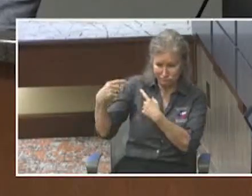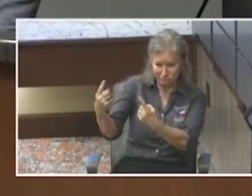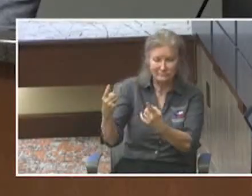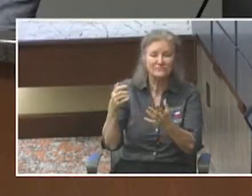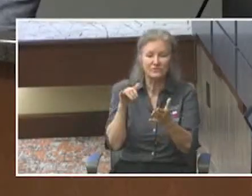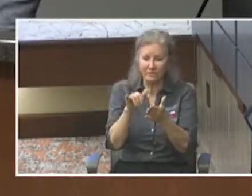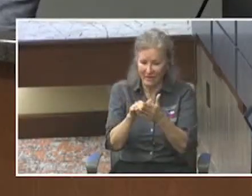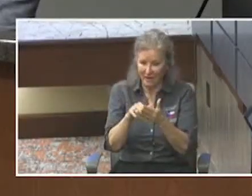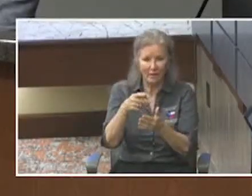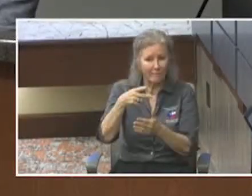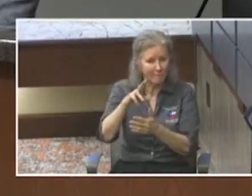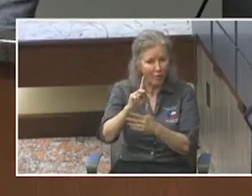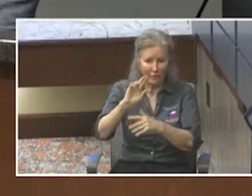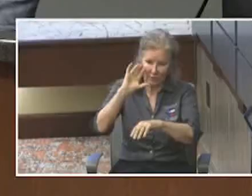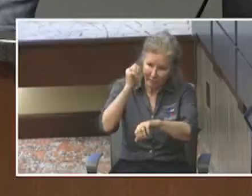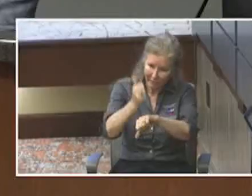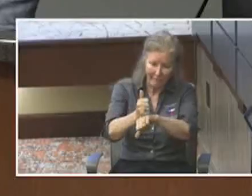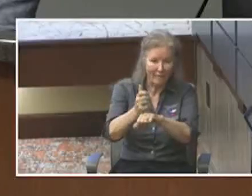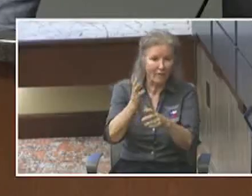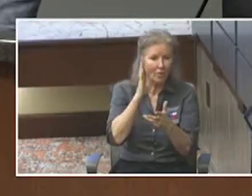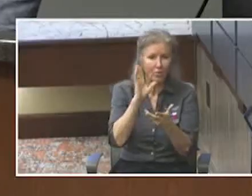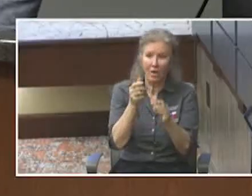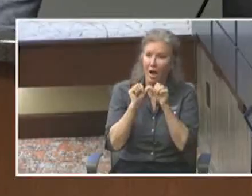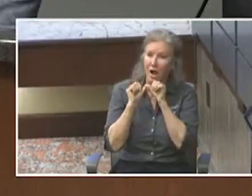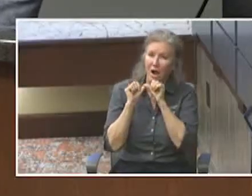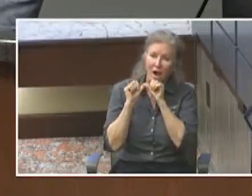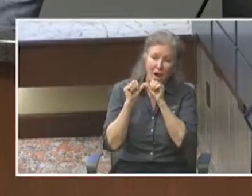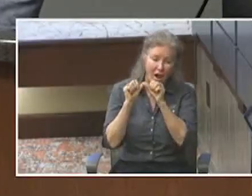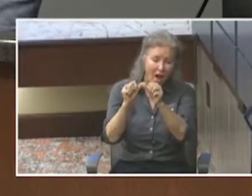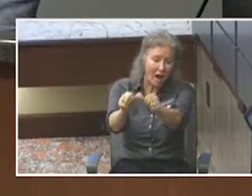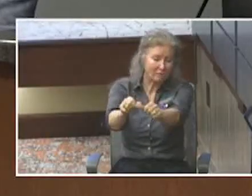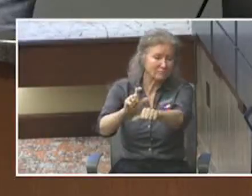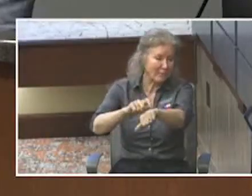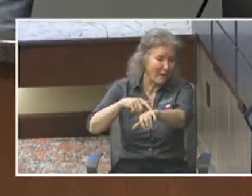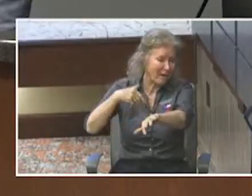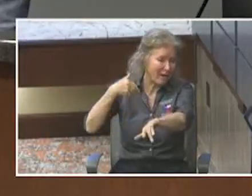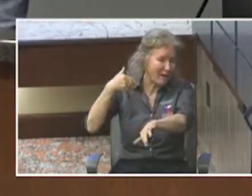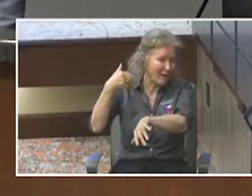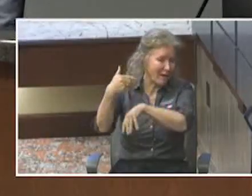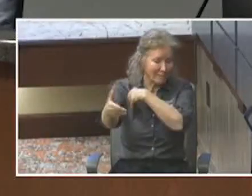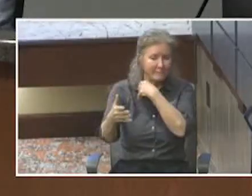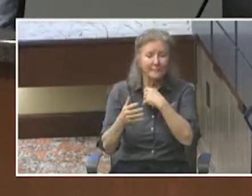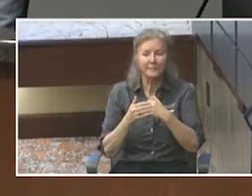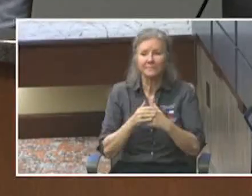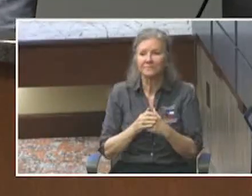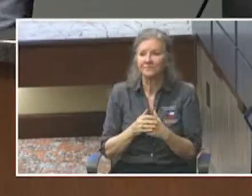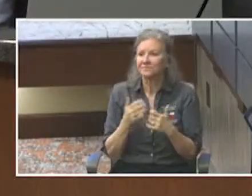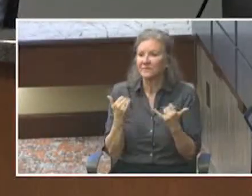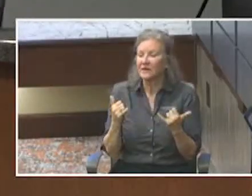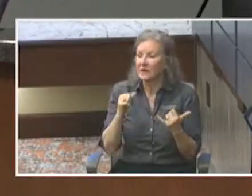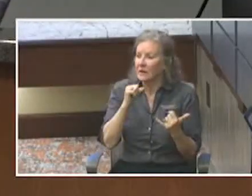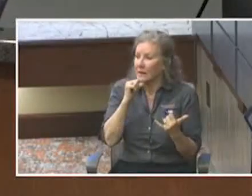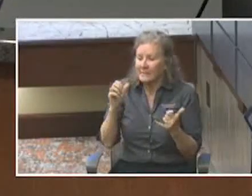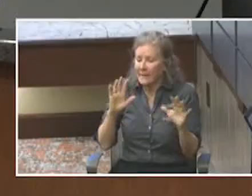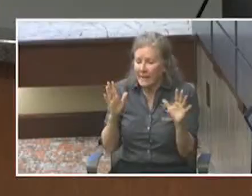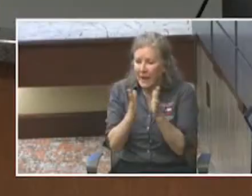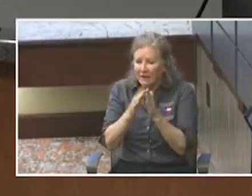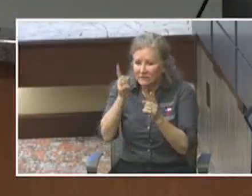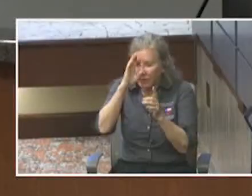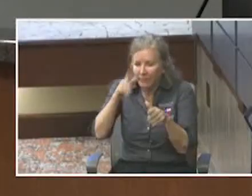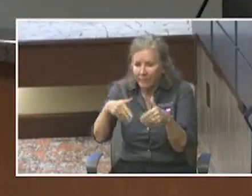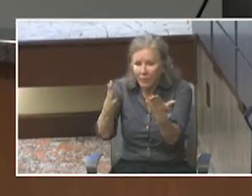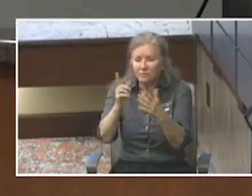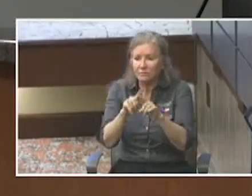time. And frankly, while this is not a call for proposals, I think it's a